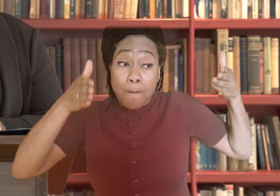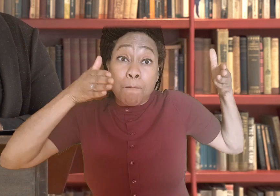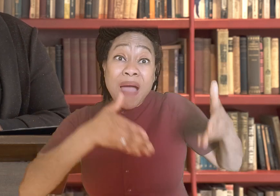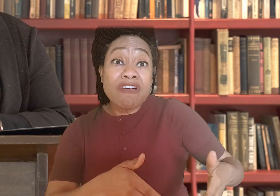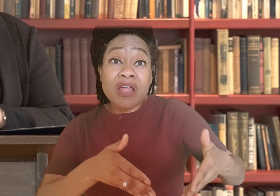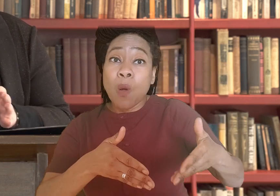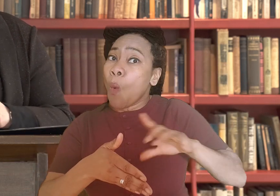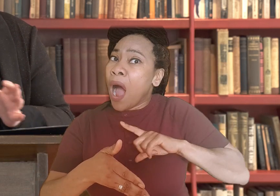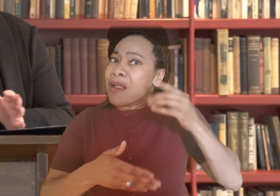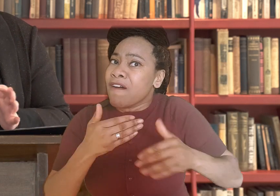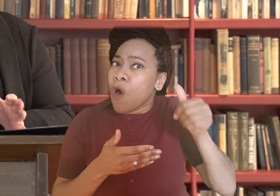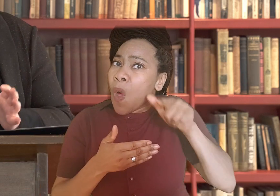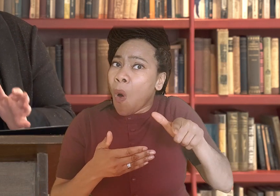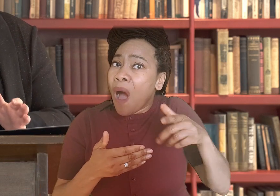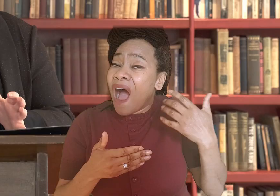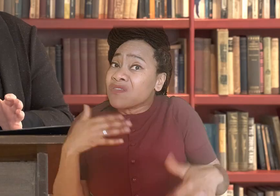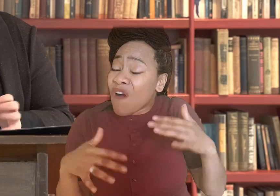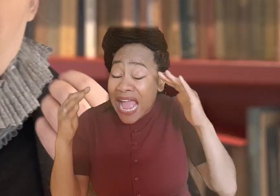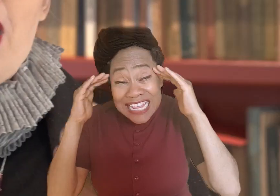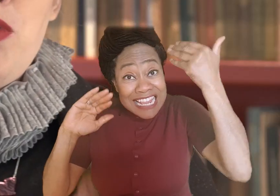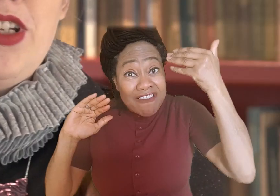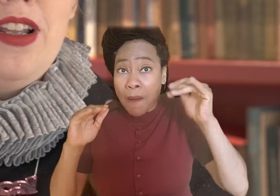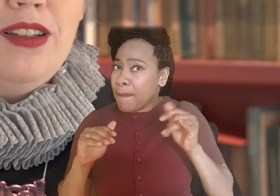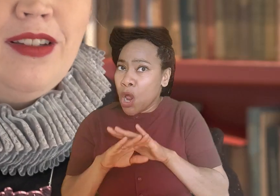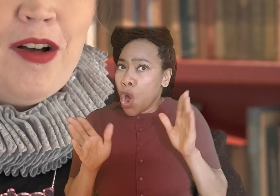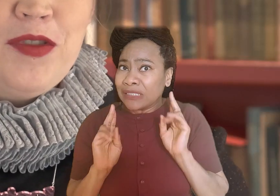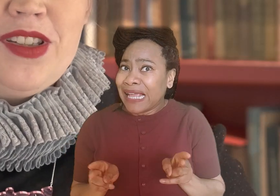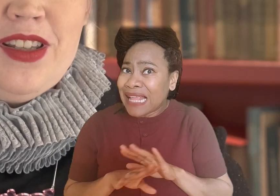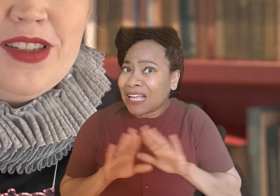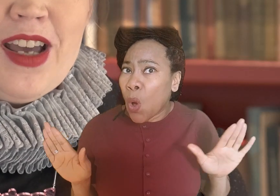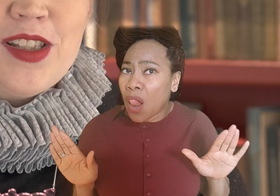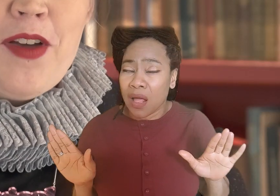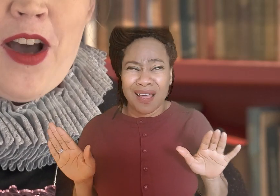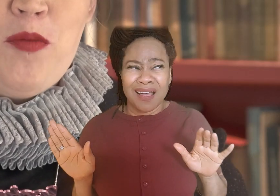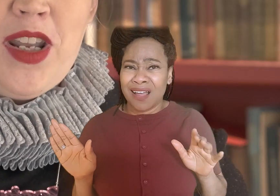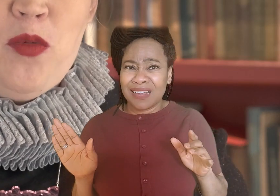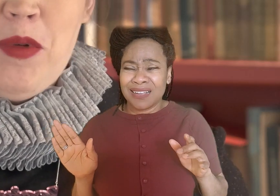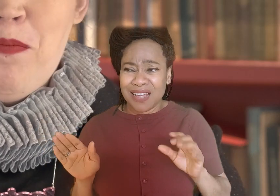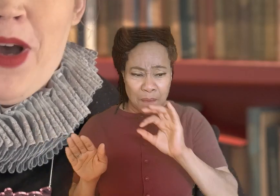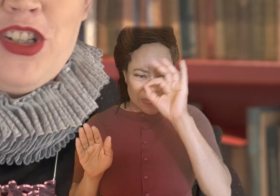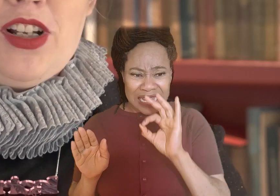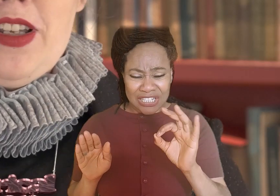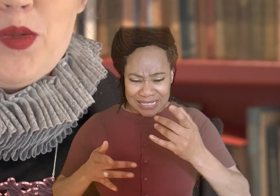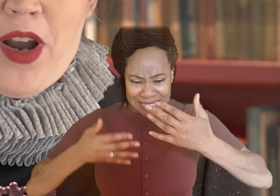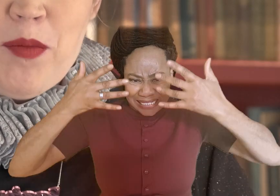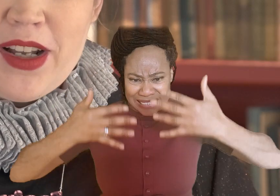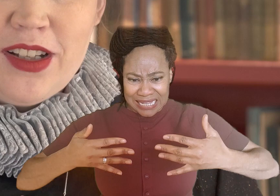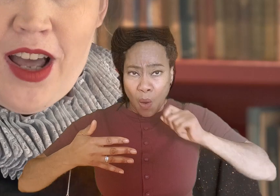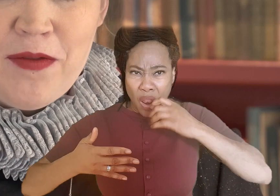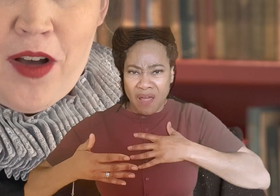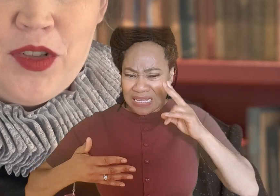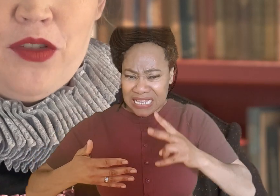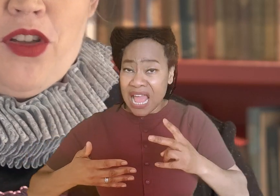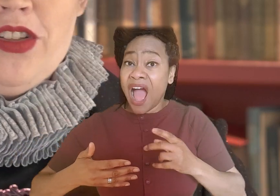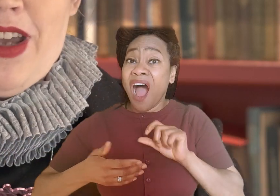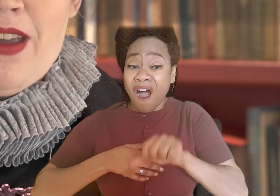from hysteria and not really dead at all. I would love to see the stats of how many women magically sprang back to